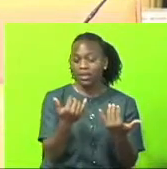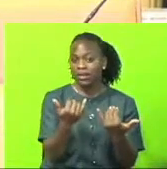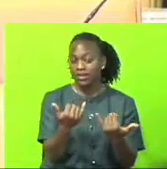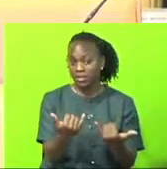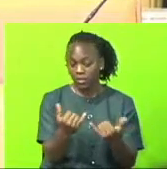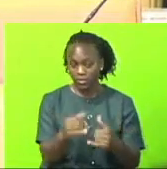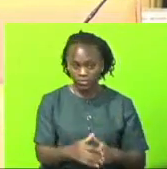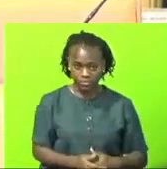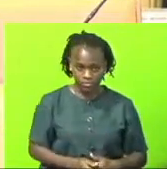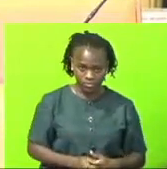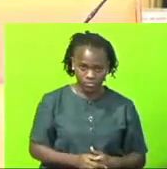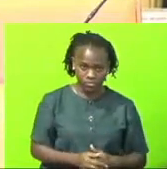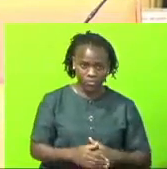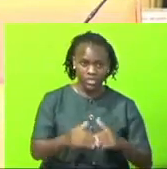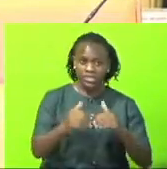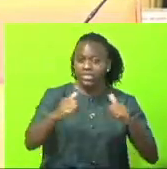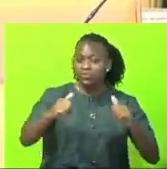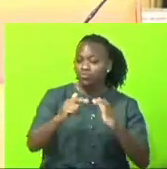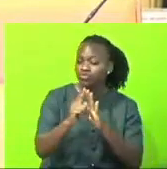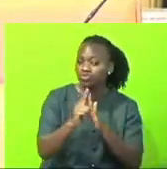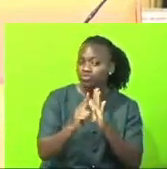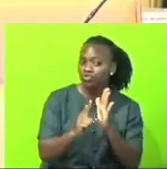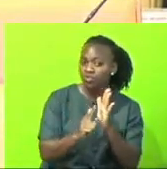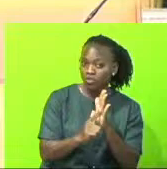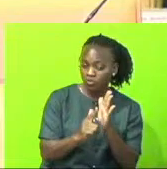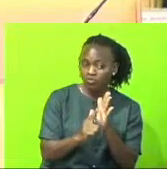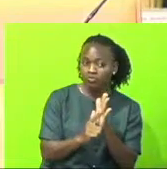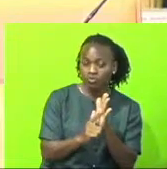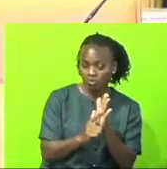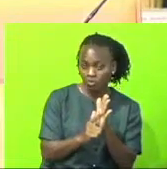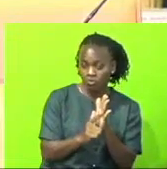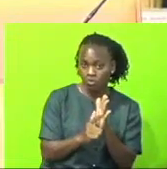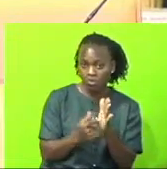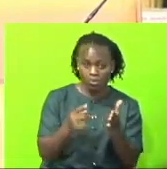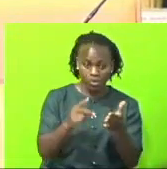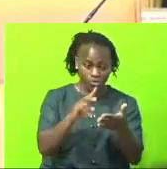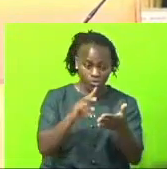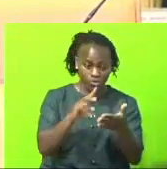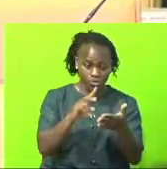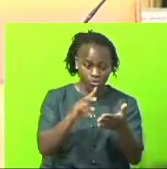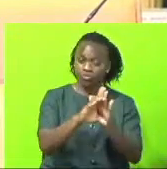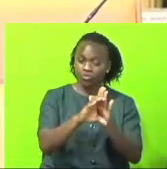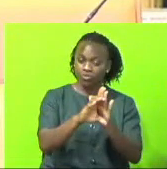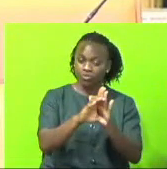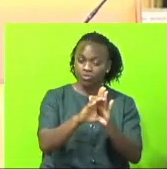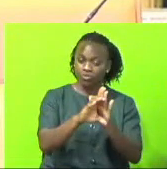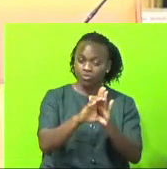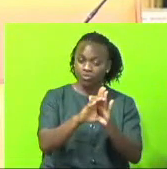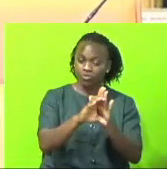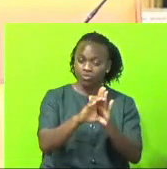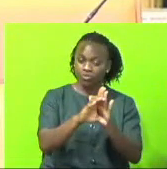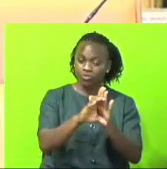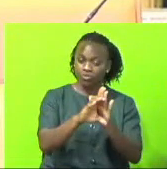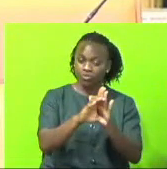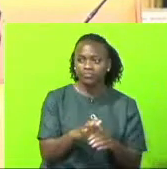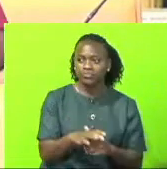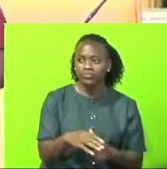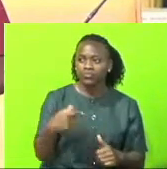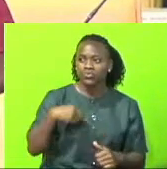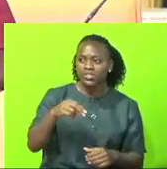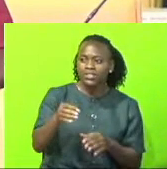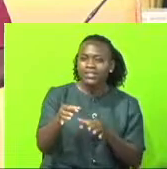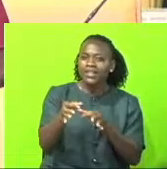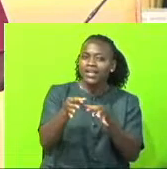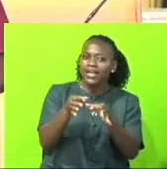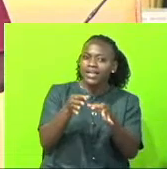law. And when we are reading the Constitution, Mr. Speaker, we are enjoined to interpret the Constitution